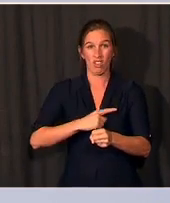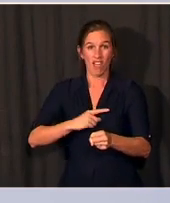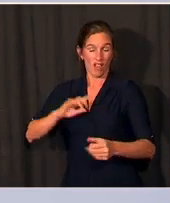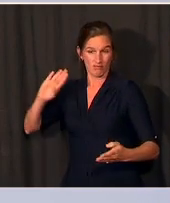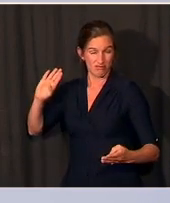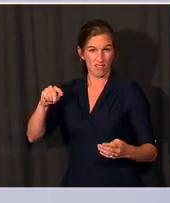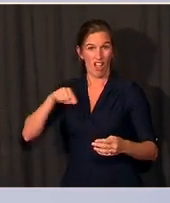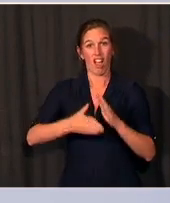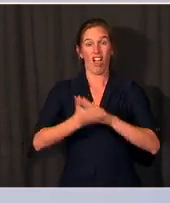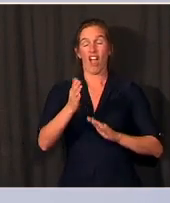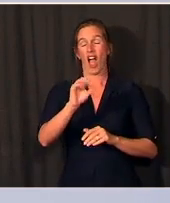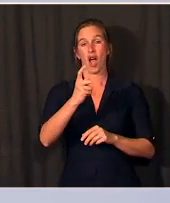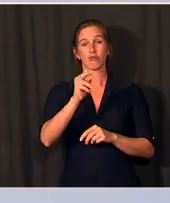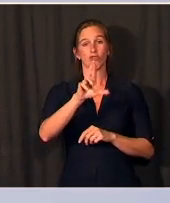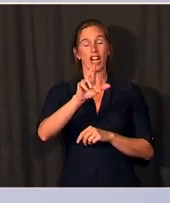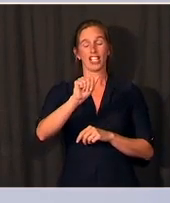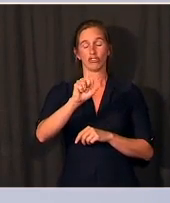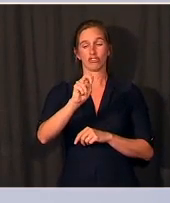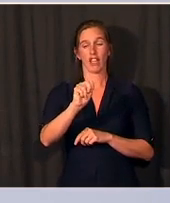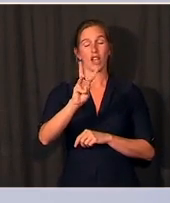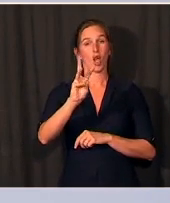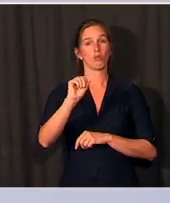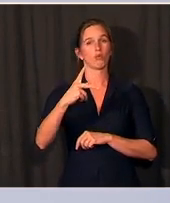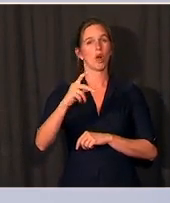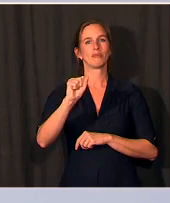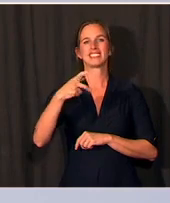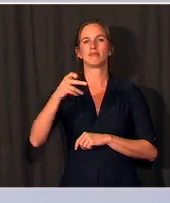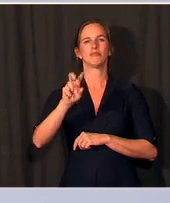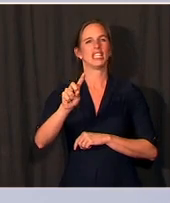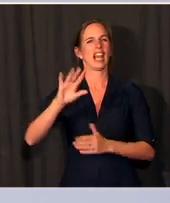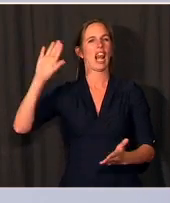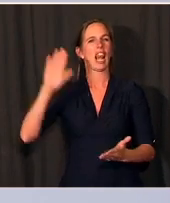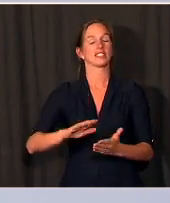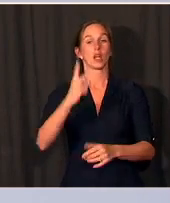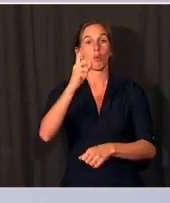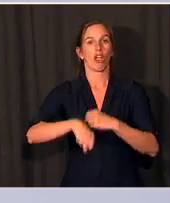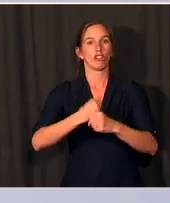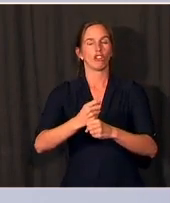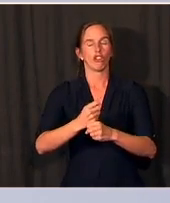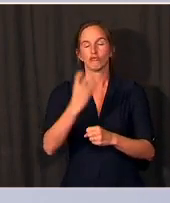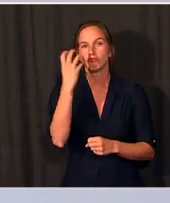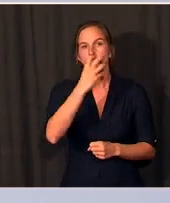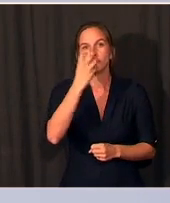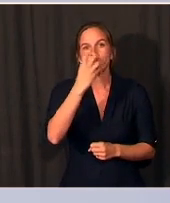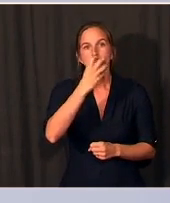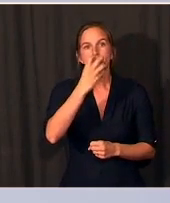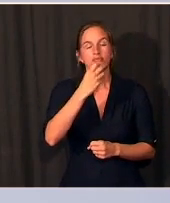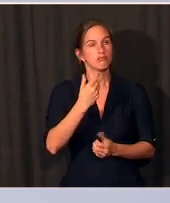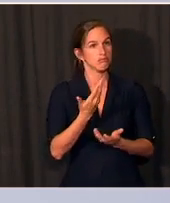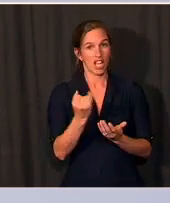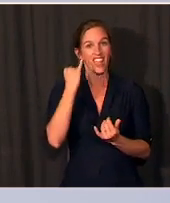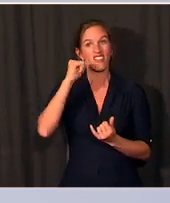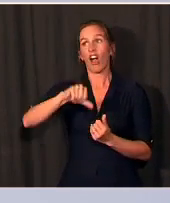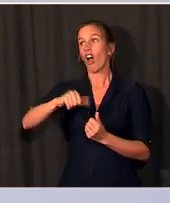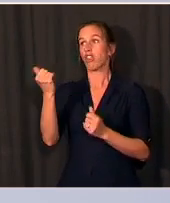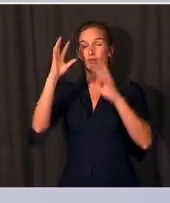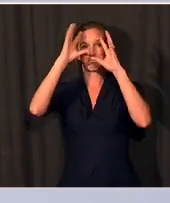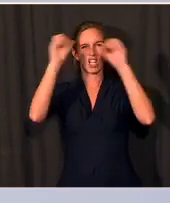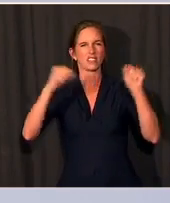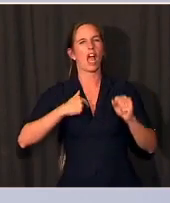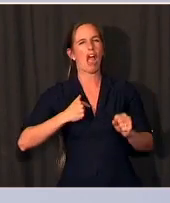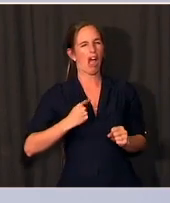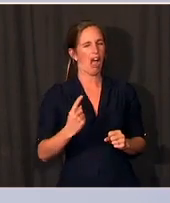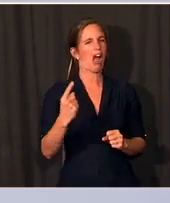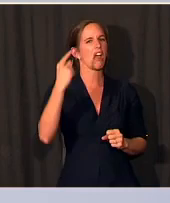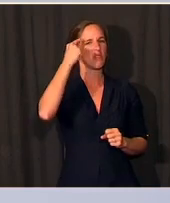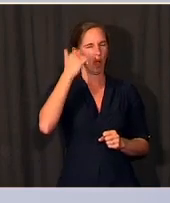year. If you had a different administration with different people, what we've done would have taken, in my opinion, 3, 4, 5